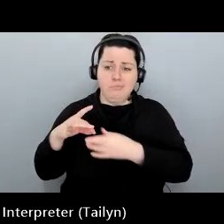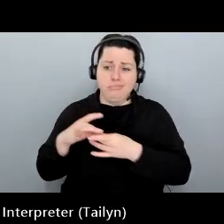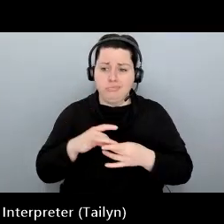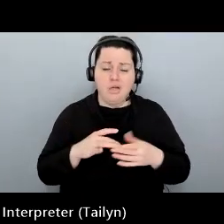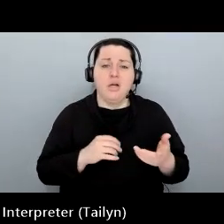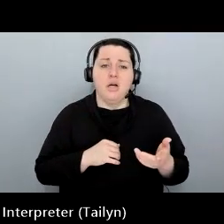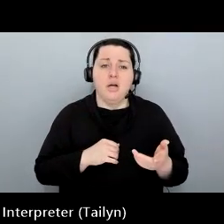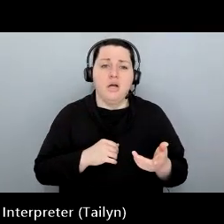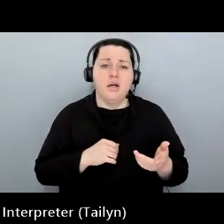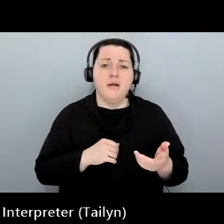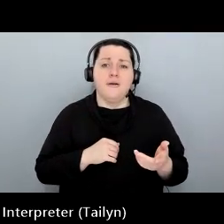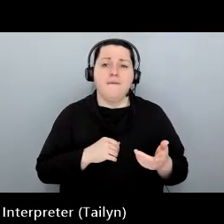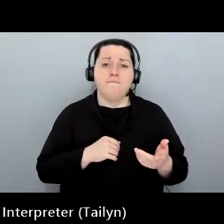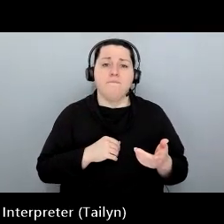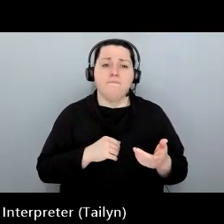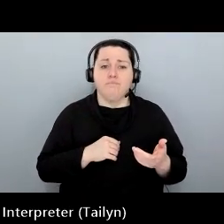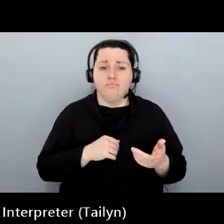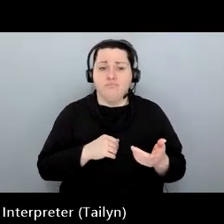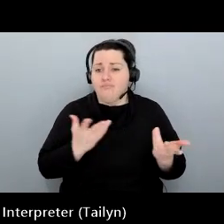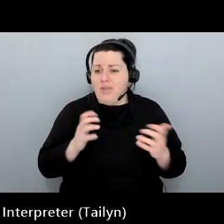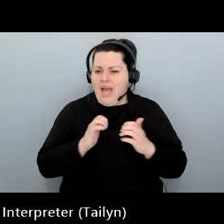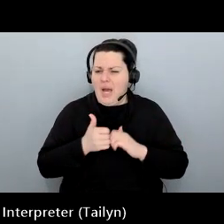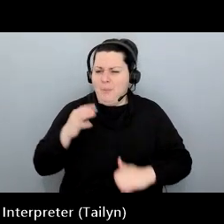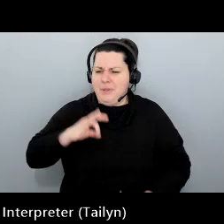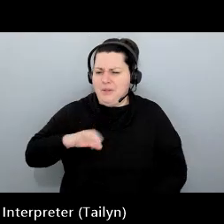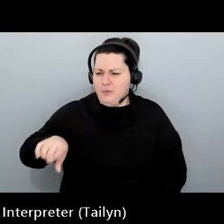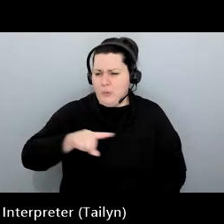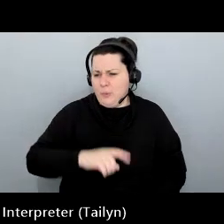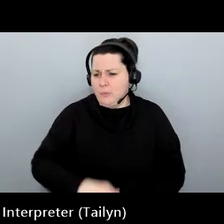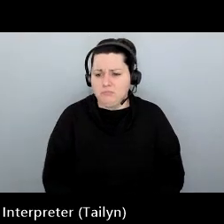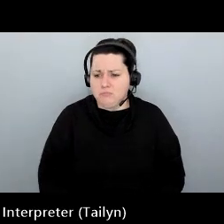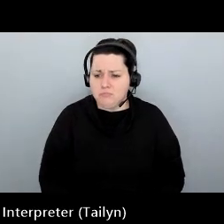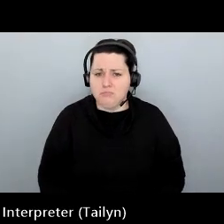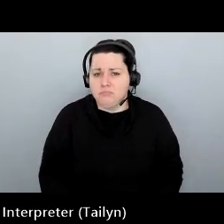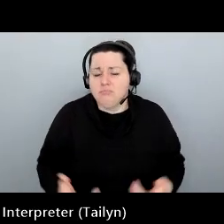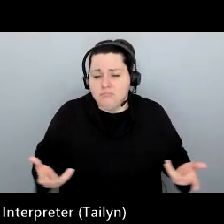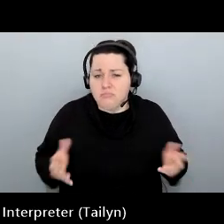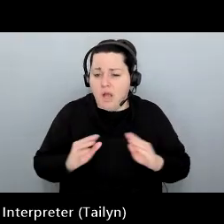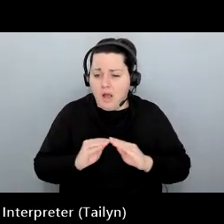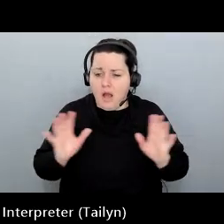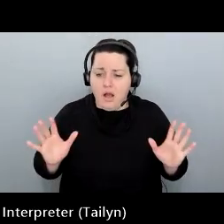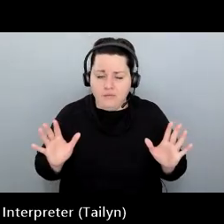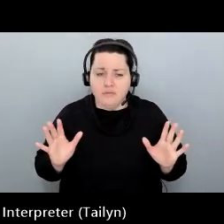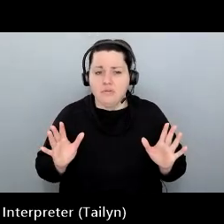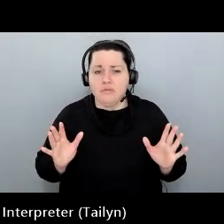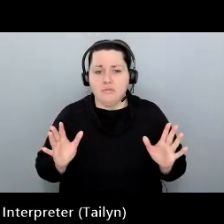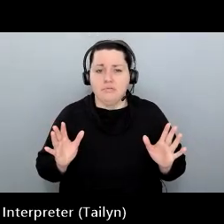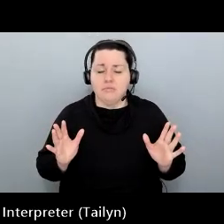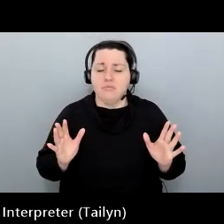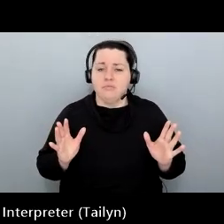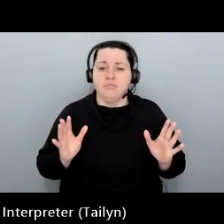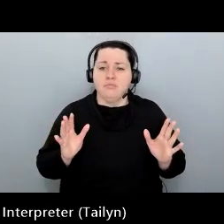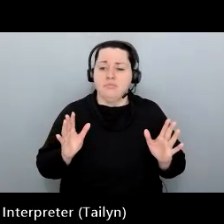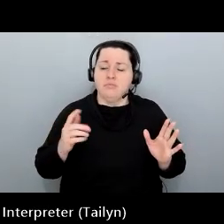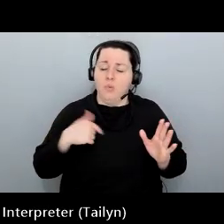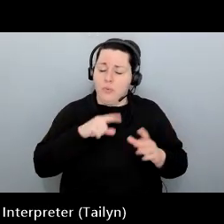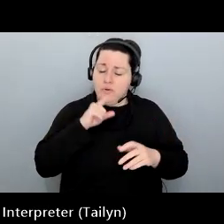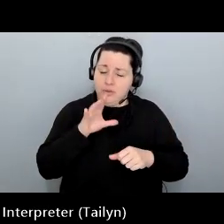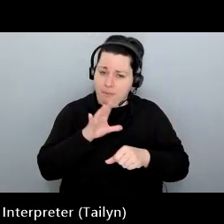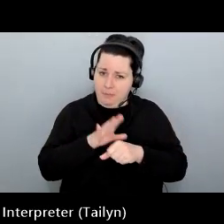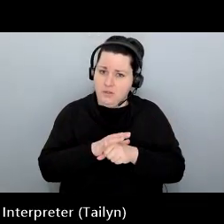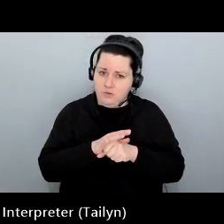right? What's in it for you? I mean, the obvious, right? We're committed to